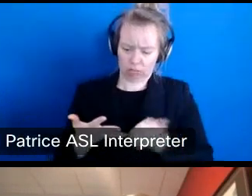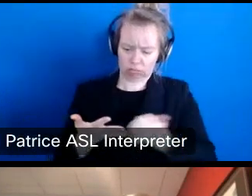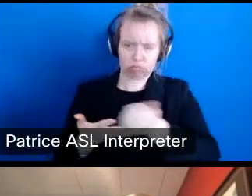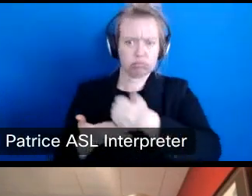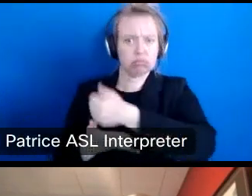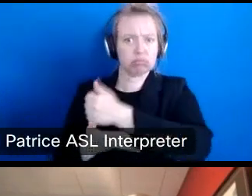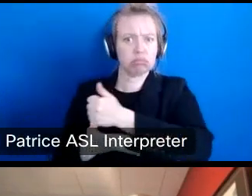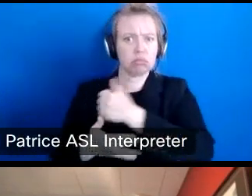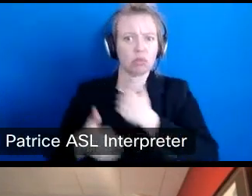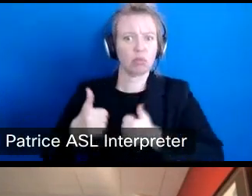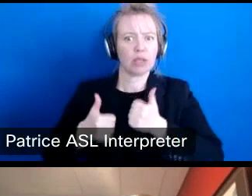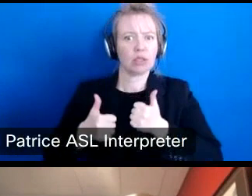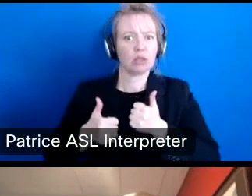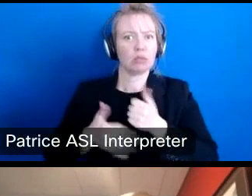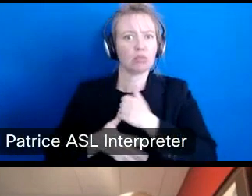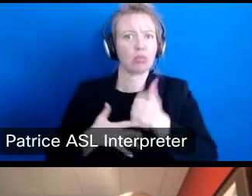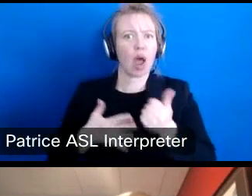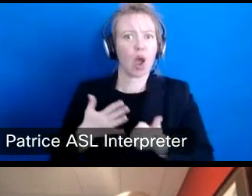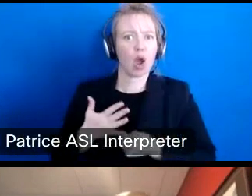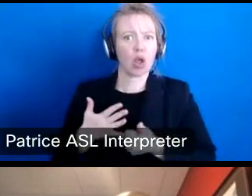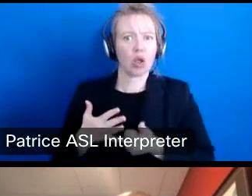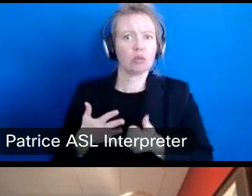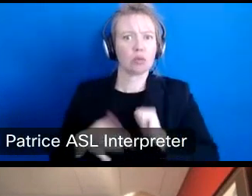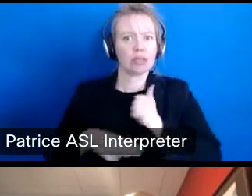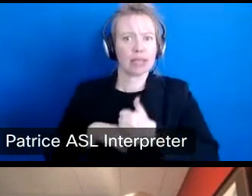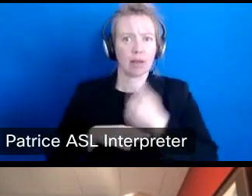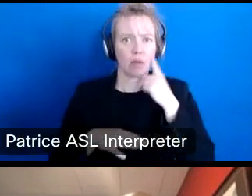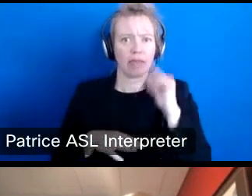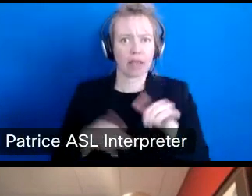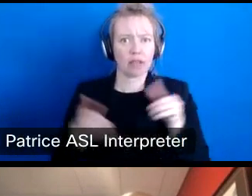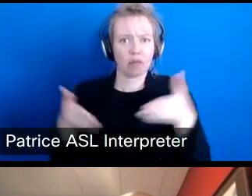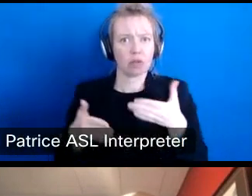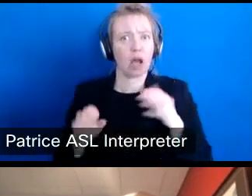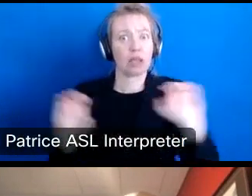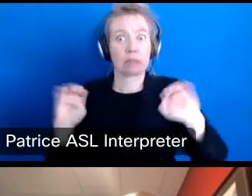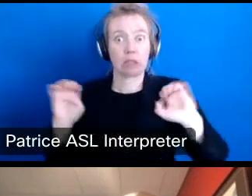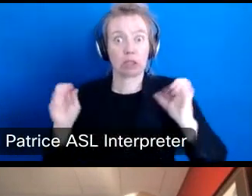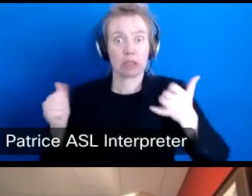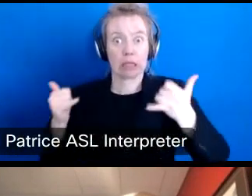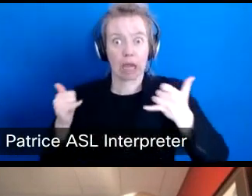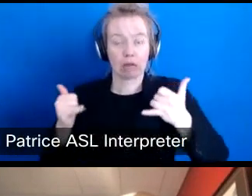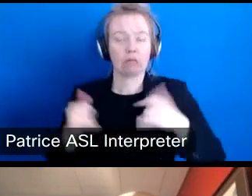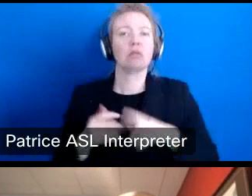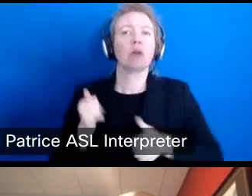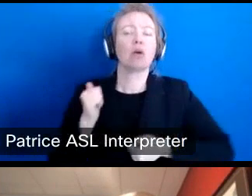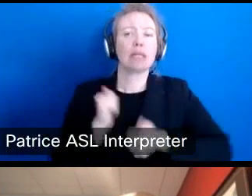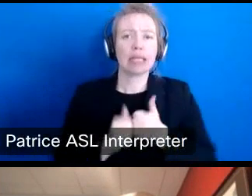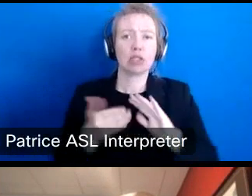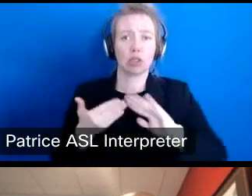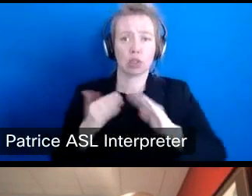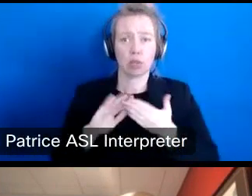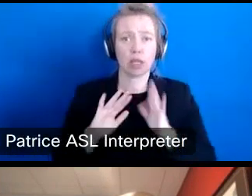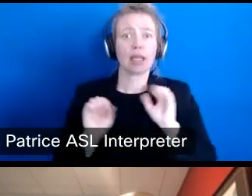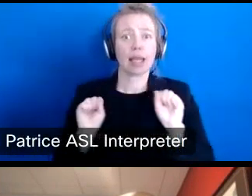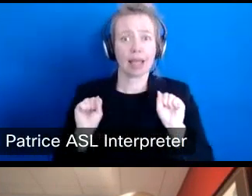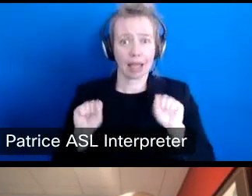ANCs, commissioners, council members, residents still will have the opportunity to put their inputs in. We